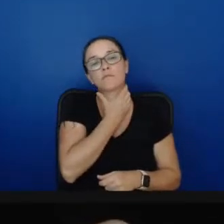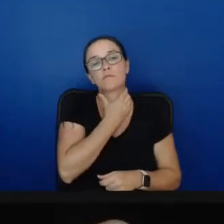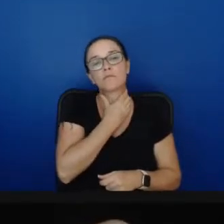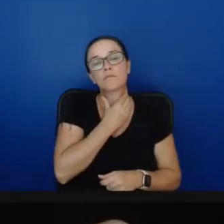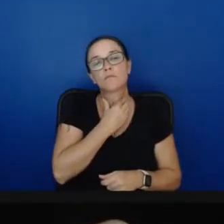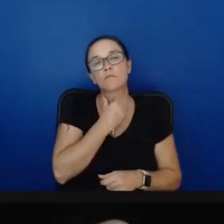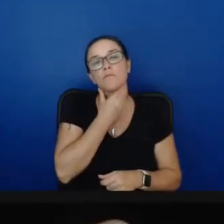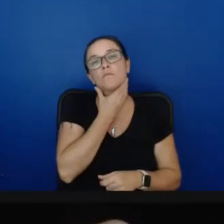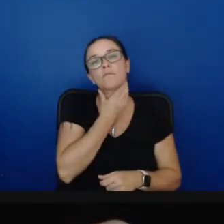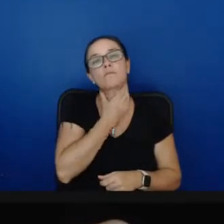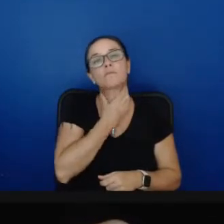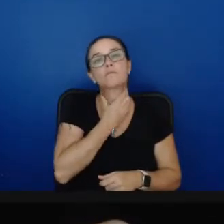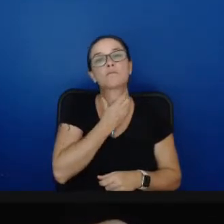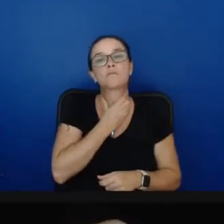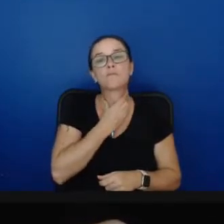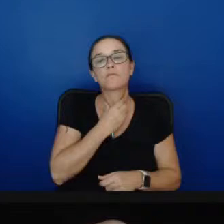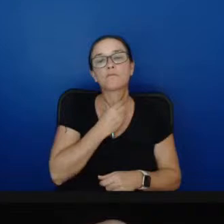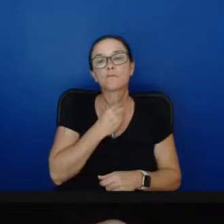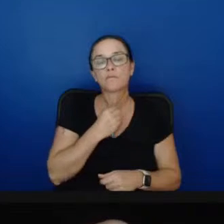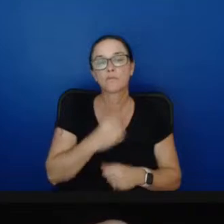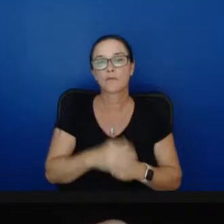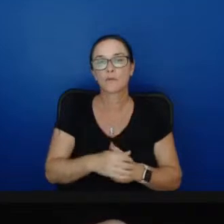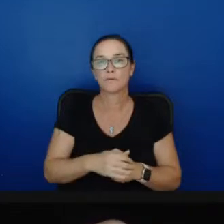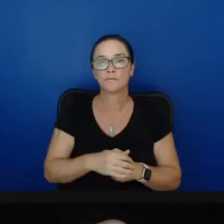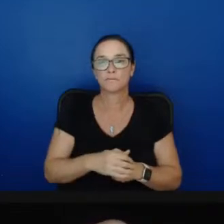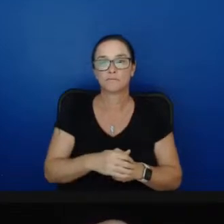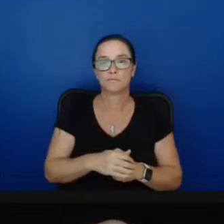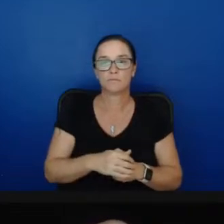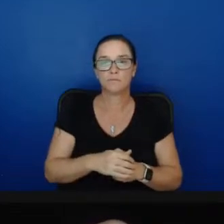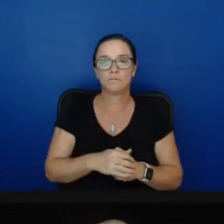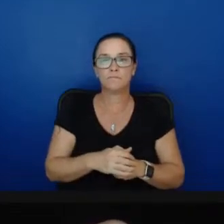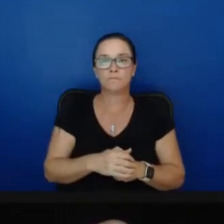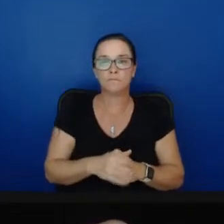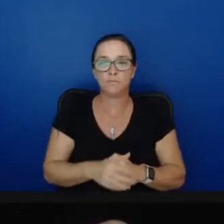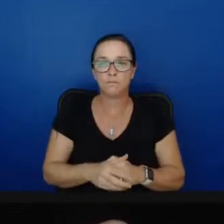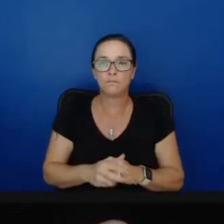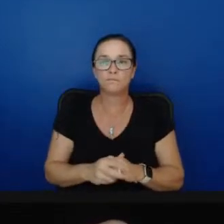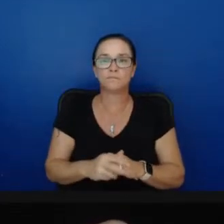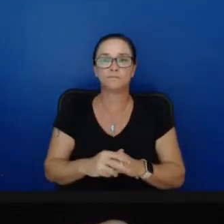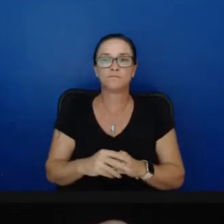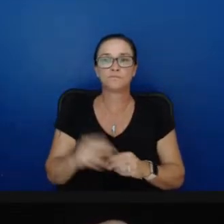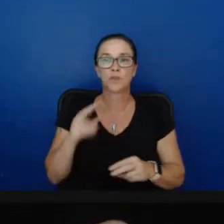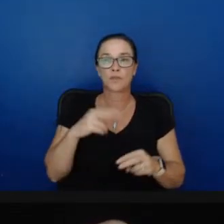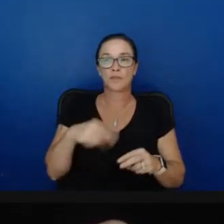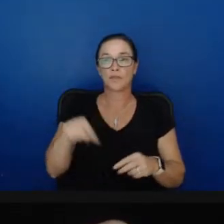into more of that, really. So they noted looking in